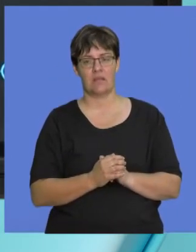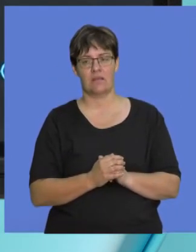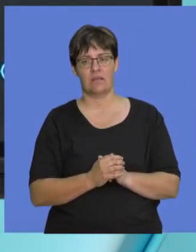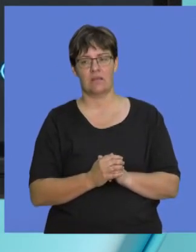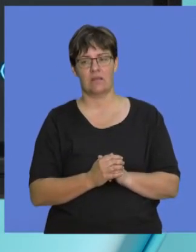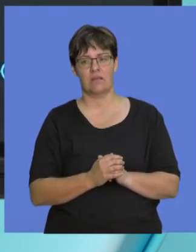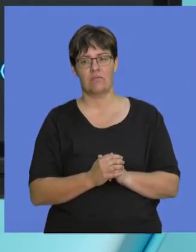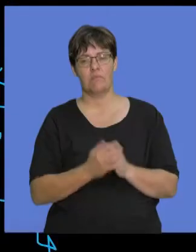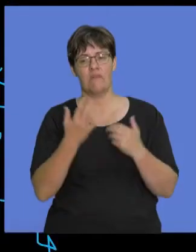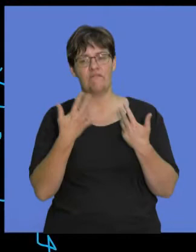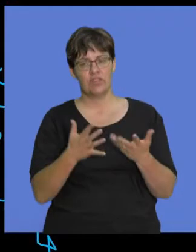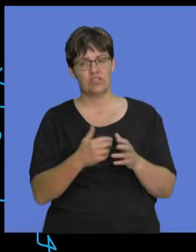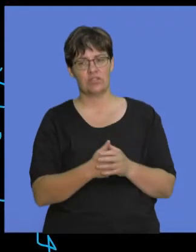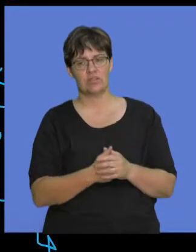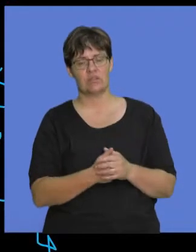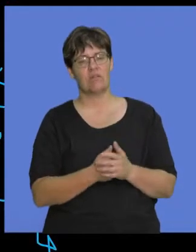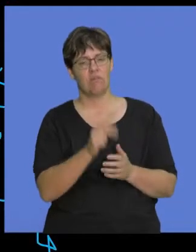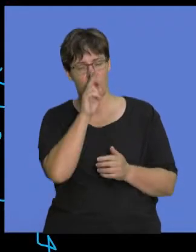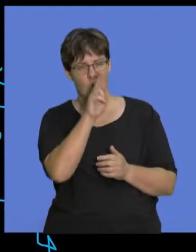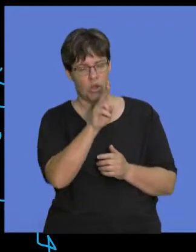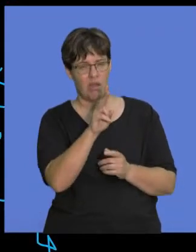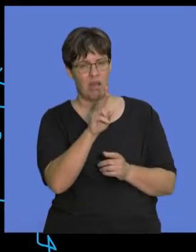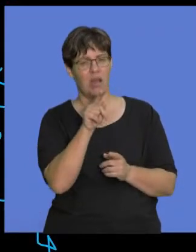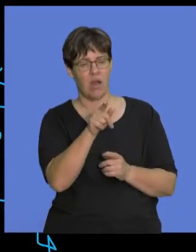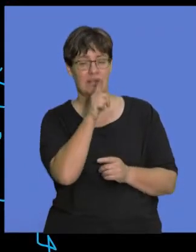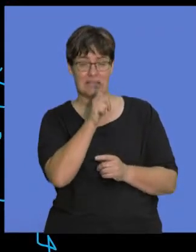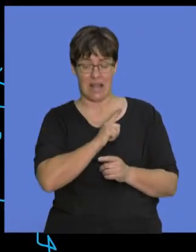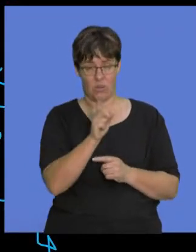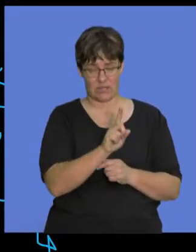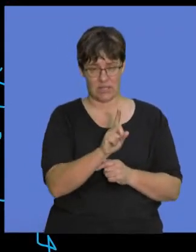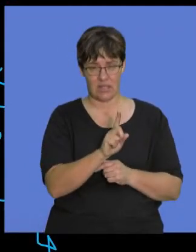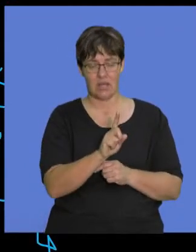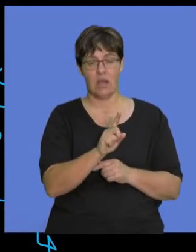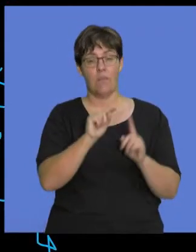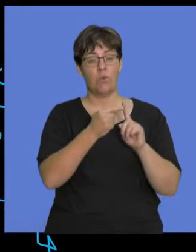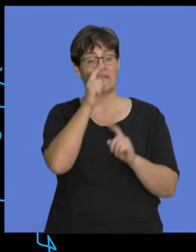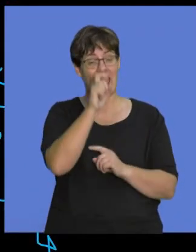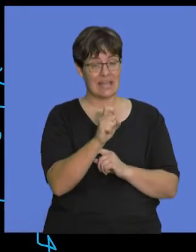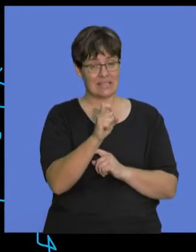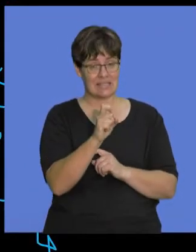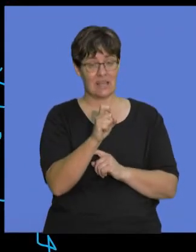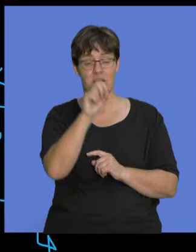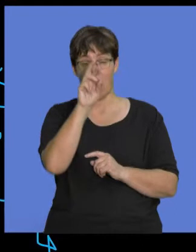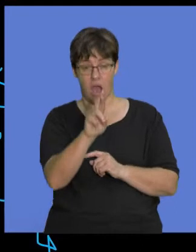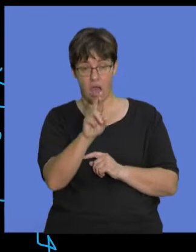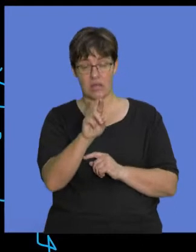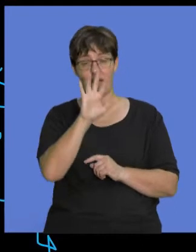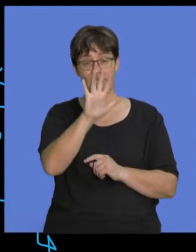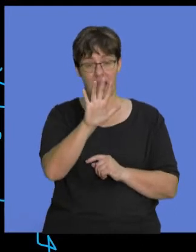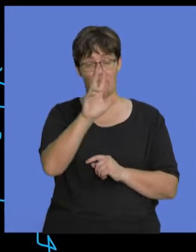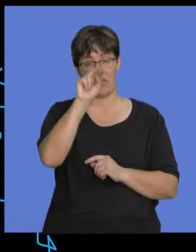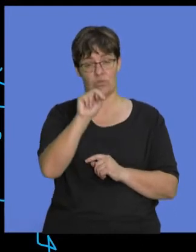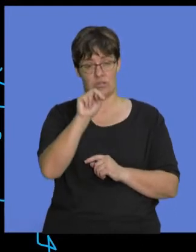So having said that, let's look at the case, because we're told that at point X, if it's R, it's 5 newtons per